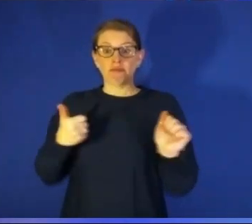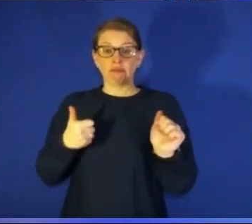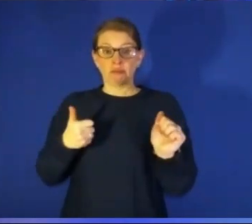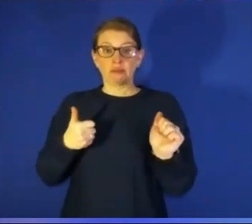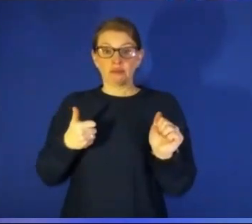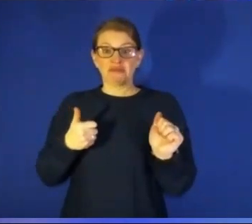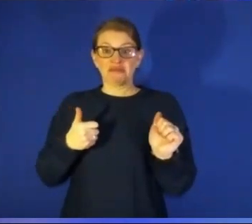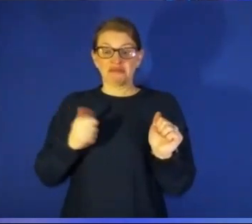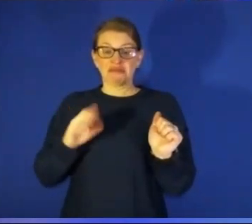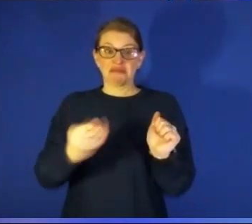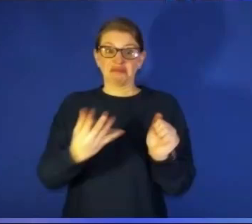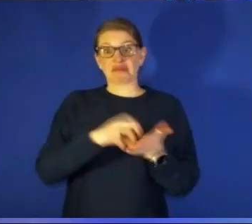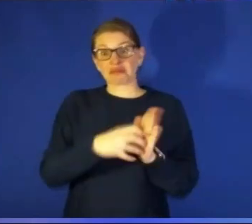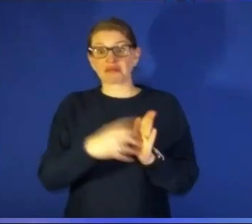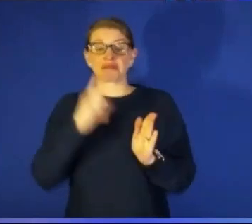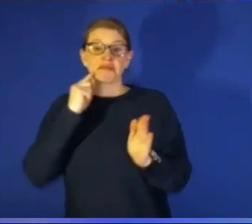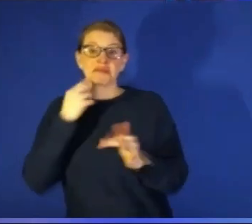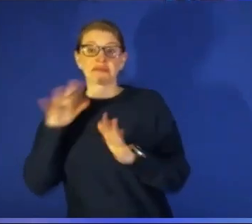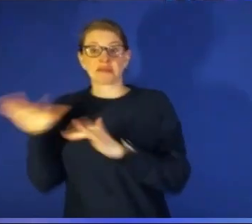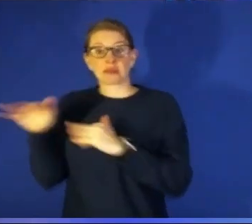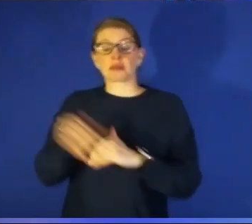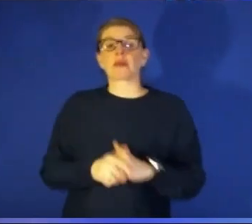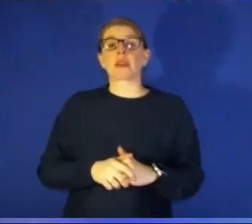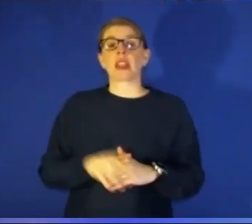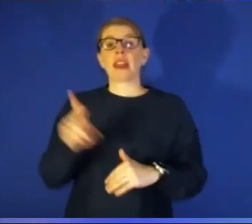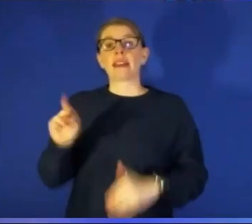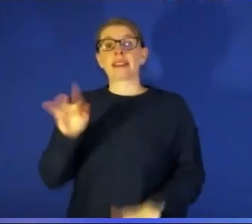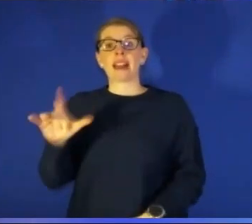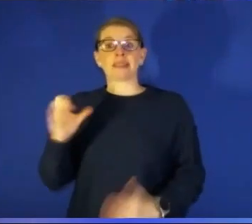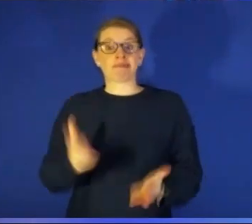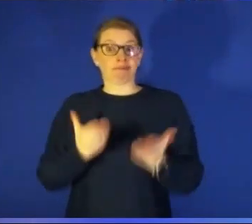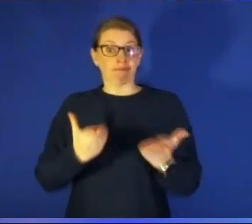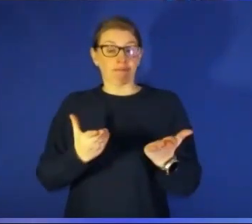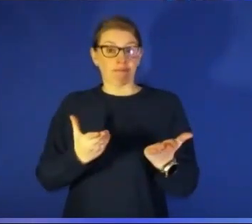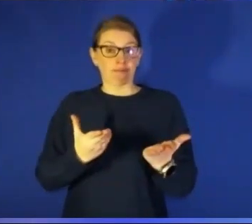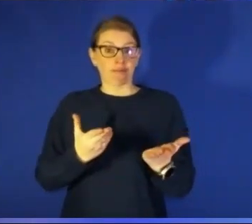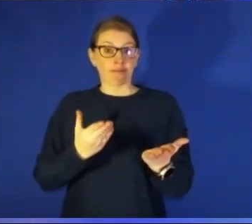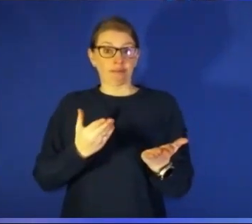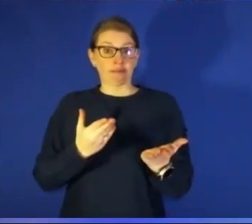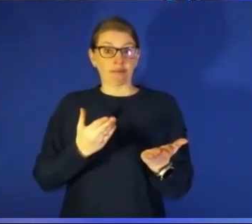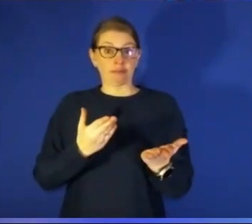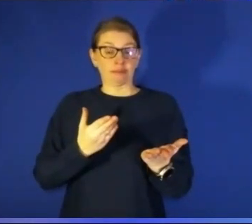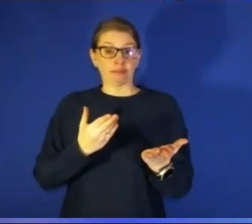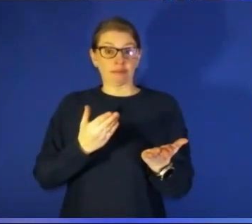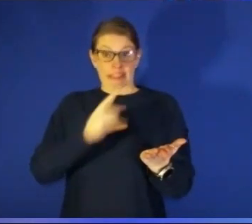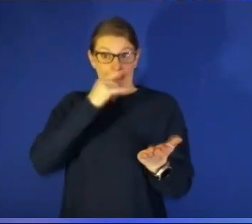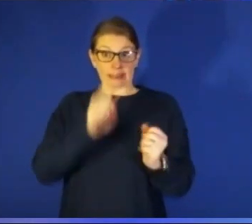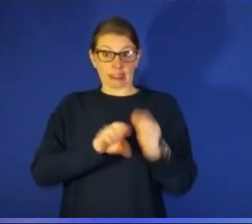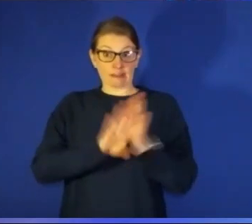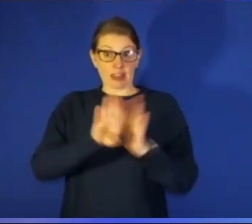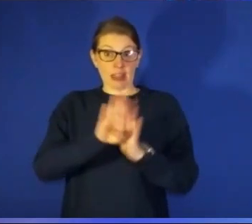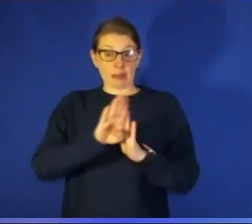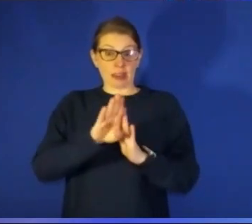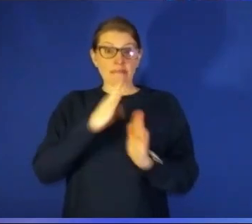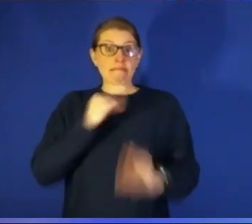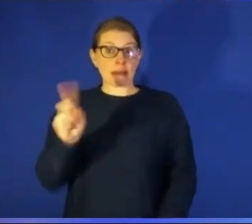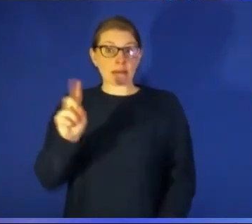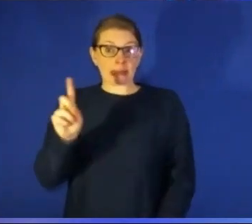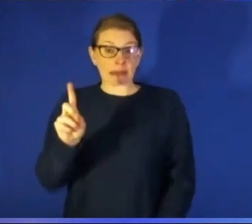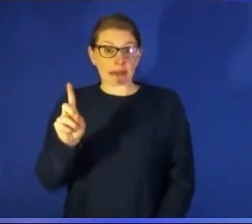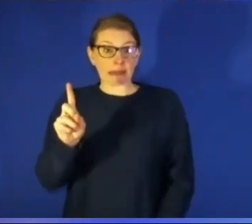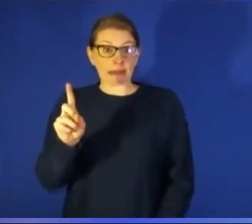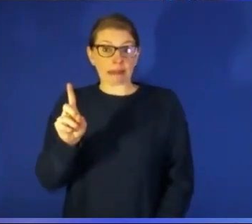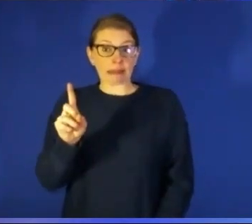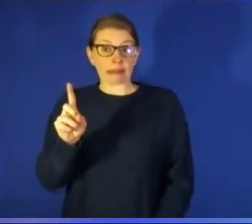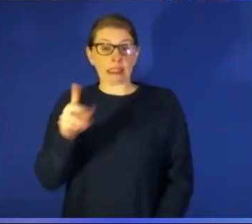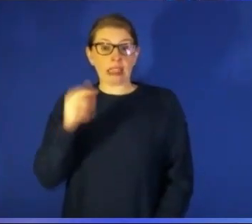and Kelly's kind of suggesting that, that her kids could develop diabetes, maybe has said, you're going to develop diabetes if you